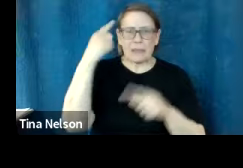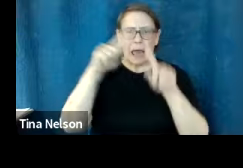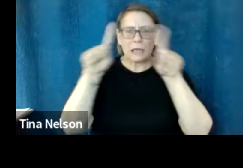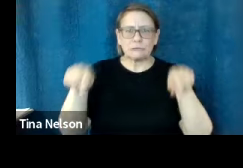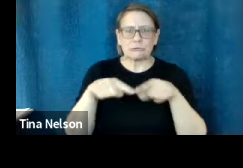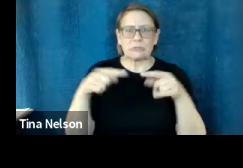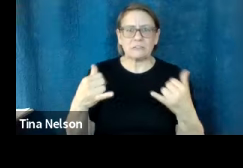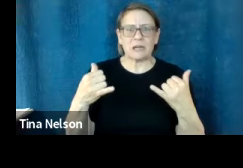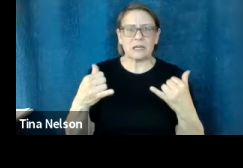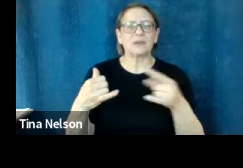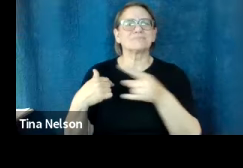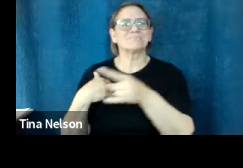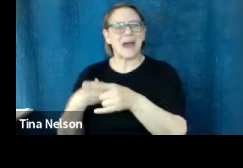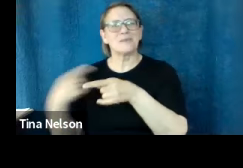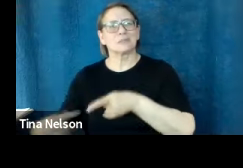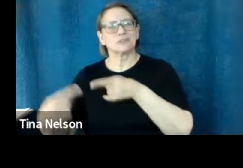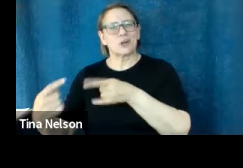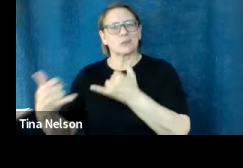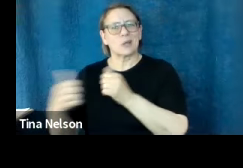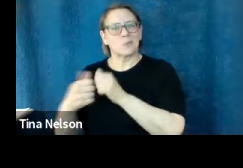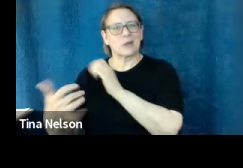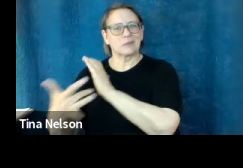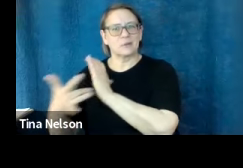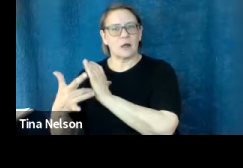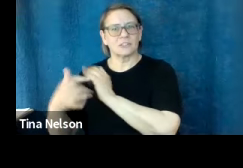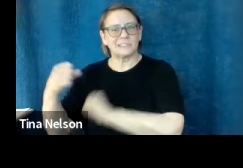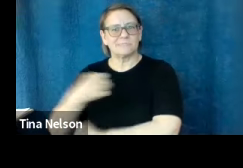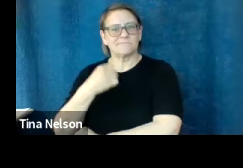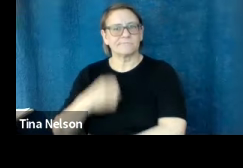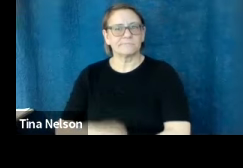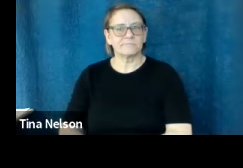I've been having technical problems today, so.